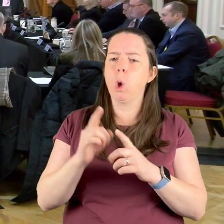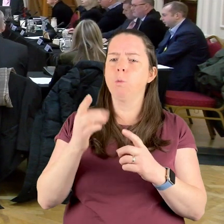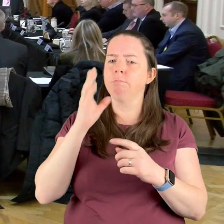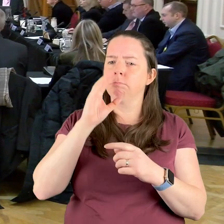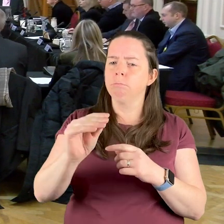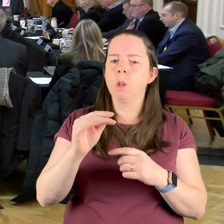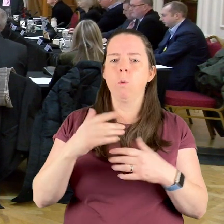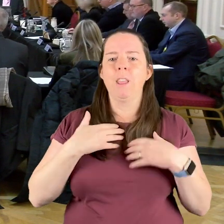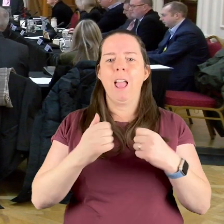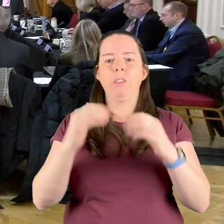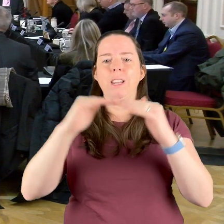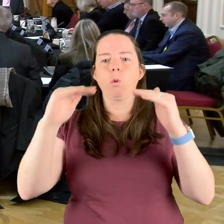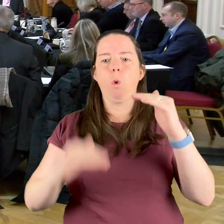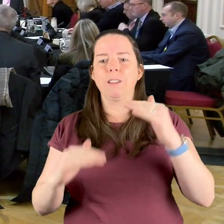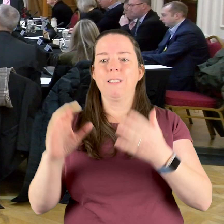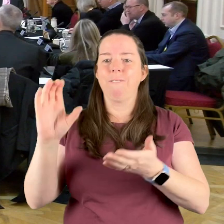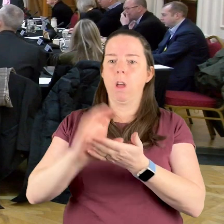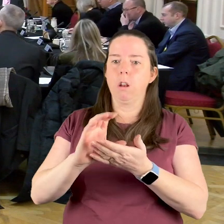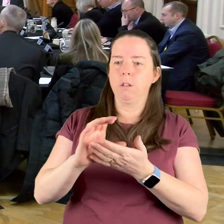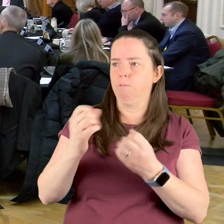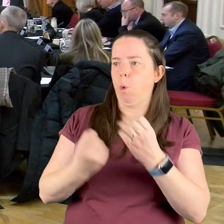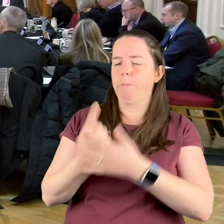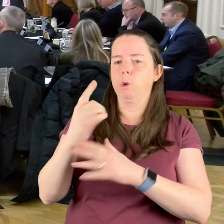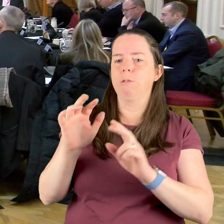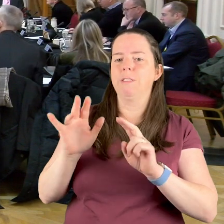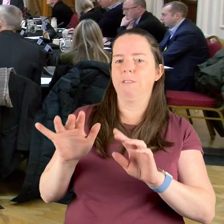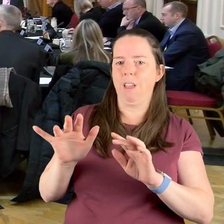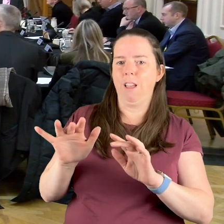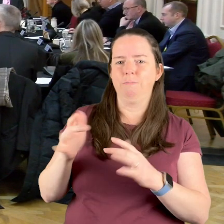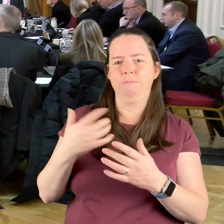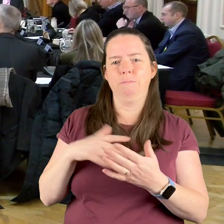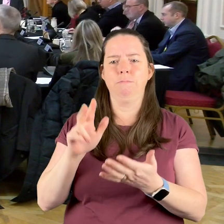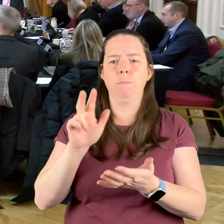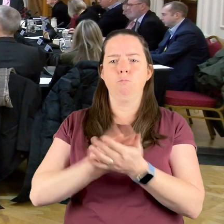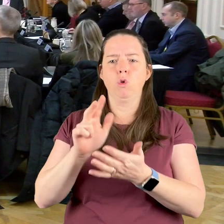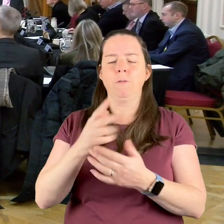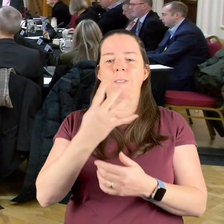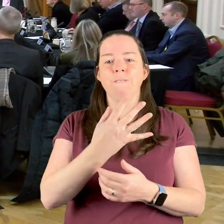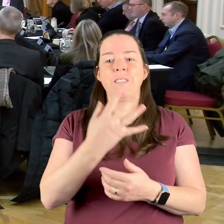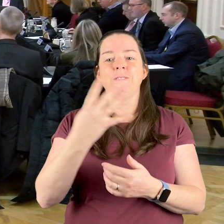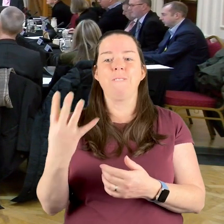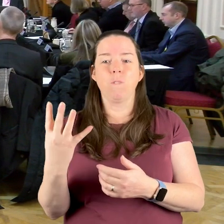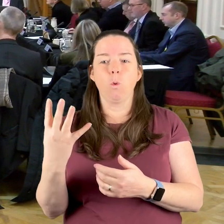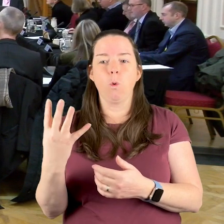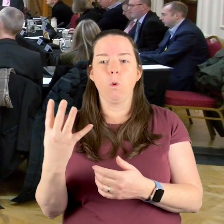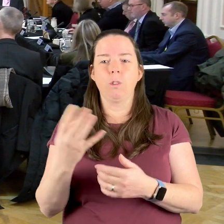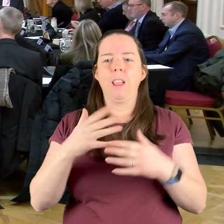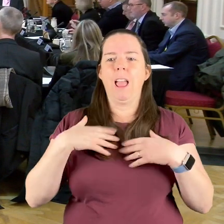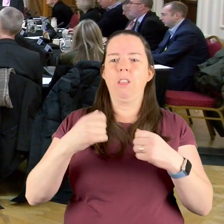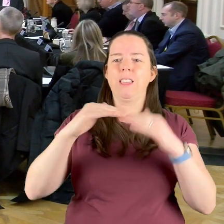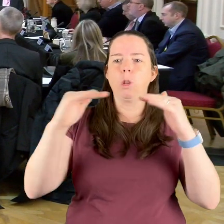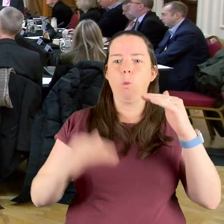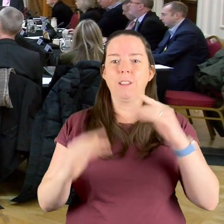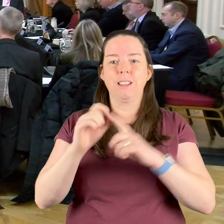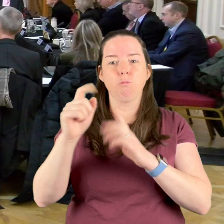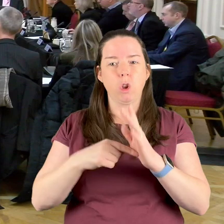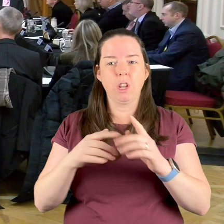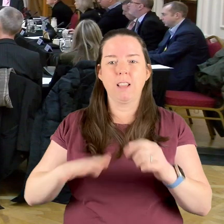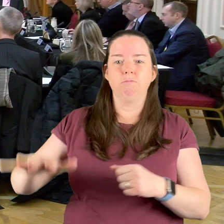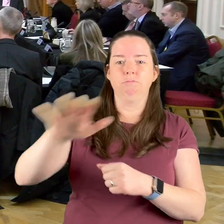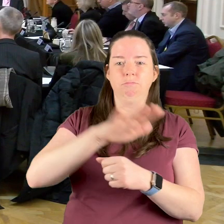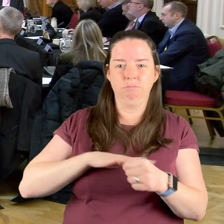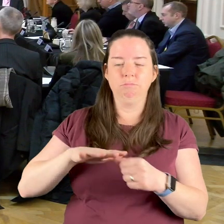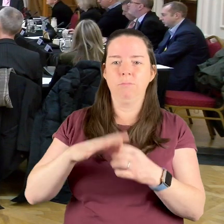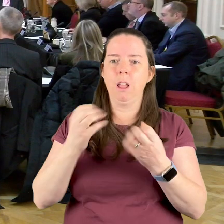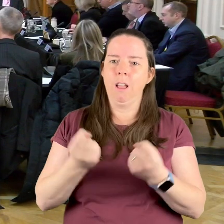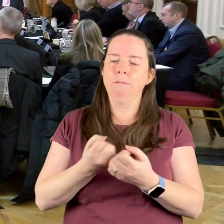Also to say, with the Health Inequalities Fund, there are also opportunities there. We've just approved about 54 health inequalities projects across